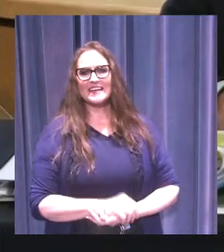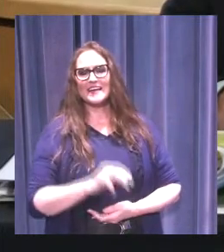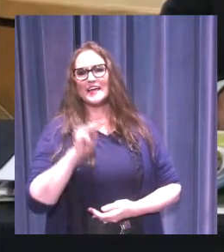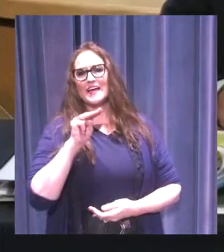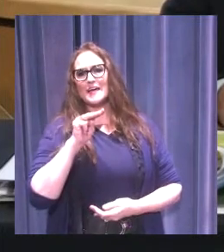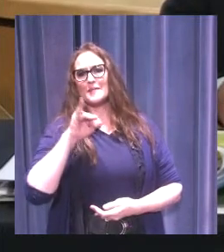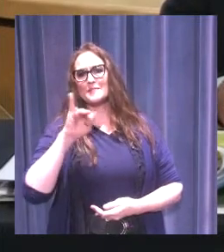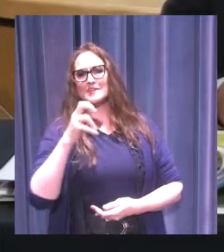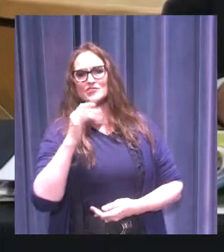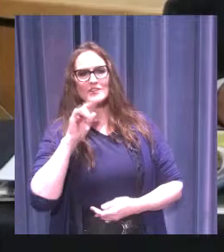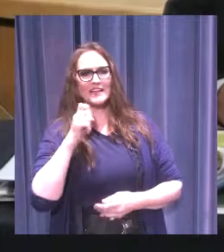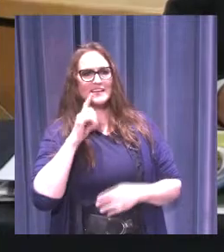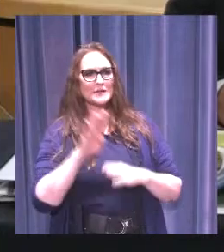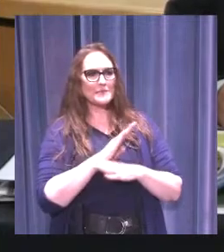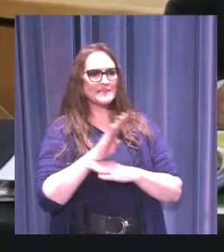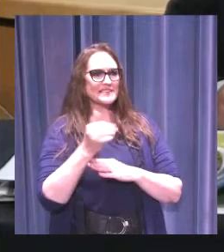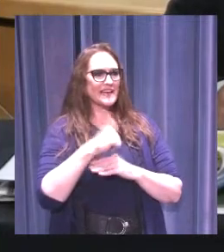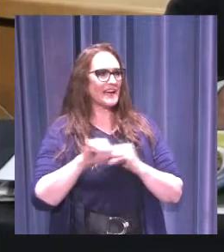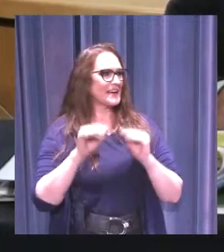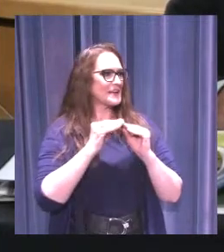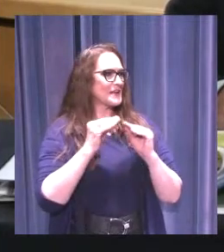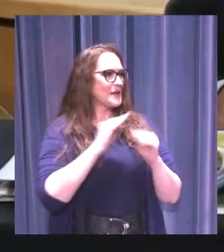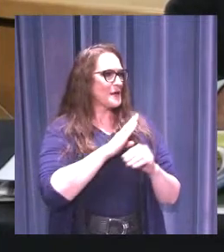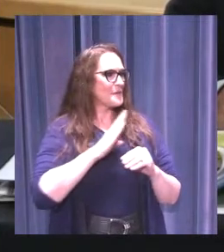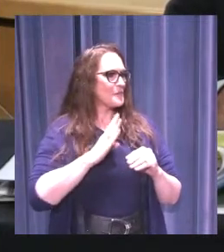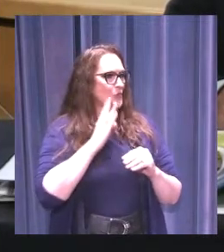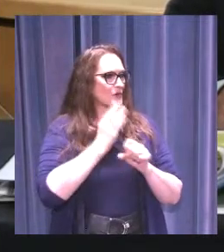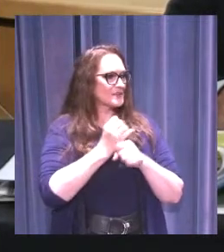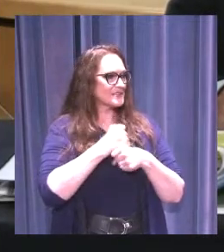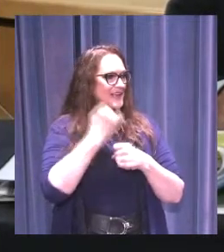Miscellaneous business, are there any board-generated ideas this evening?